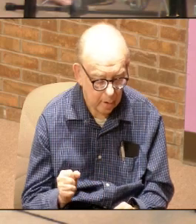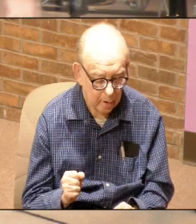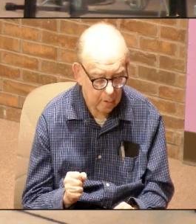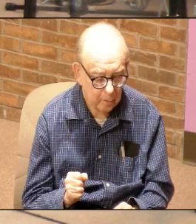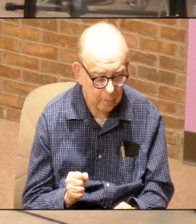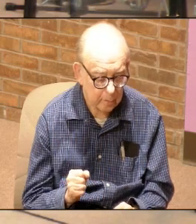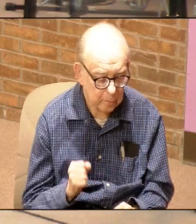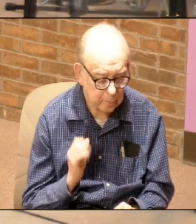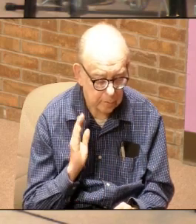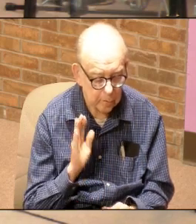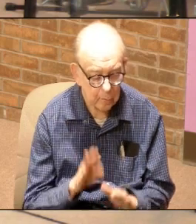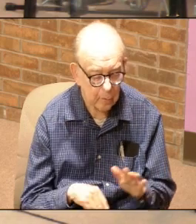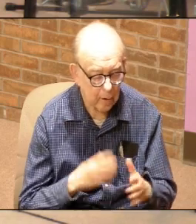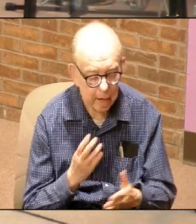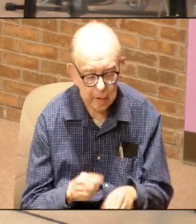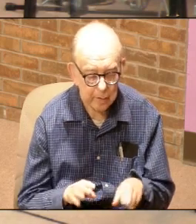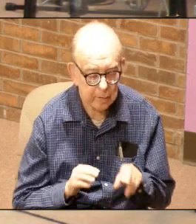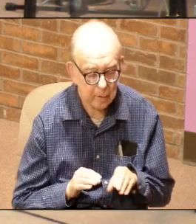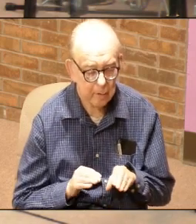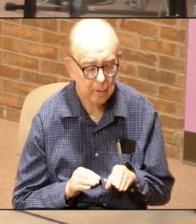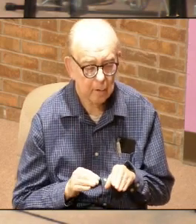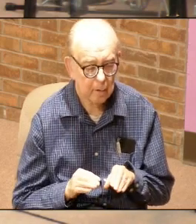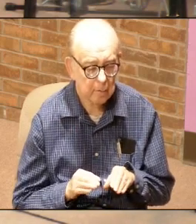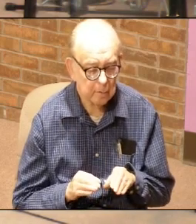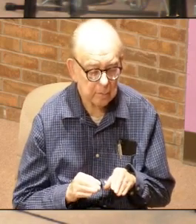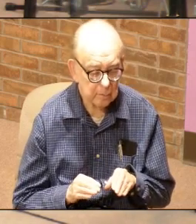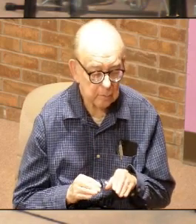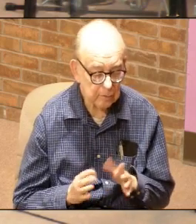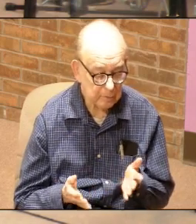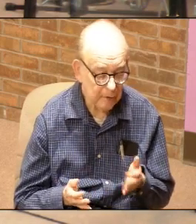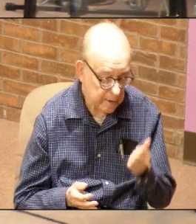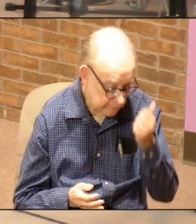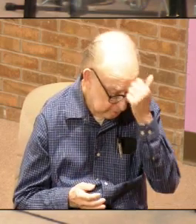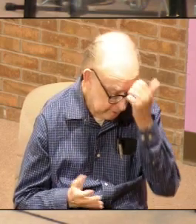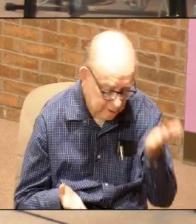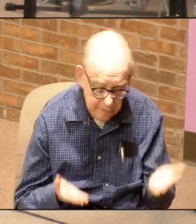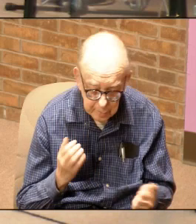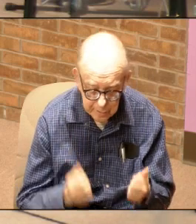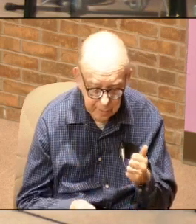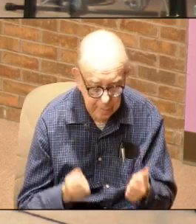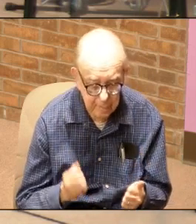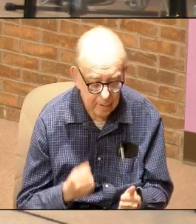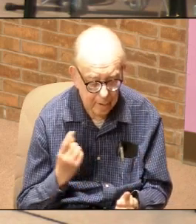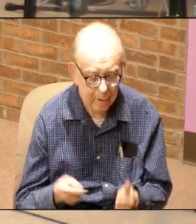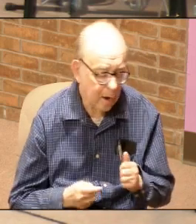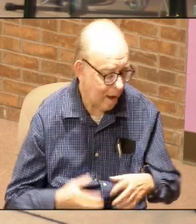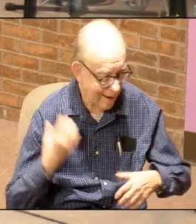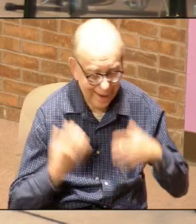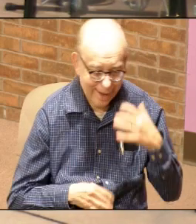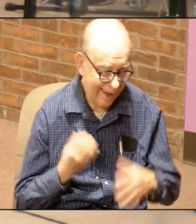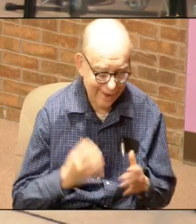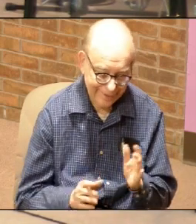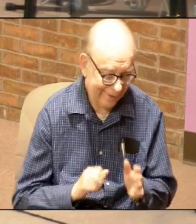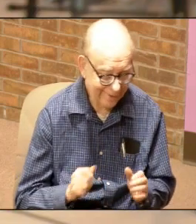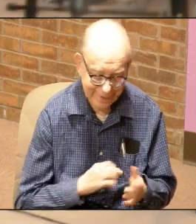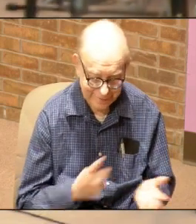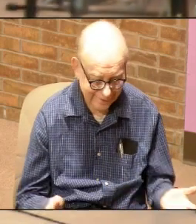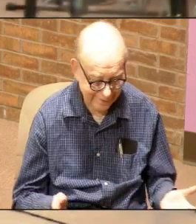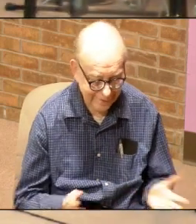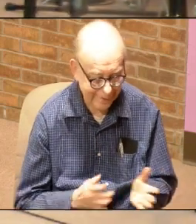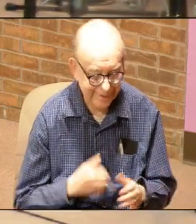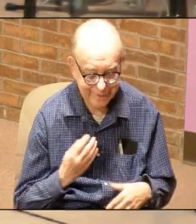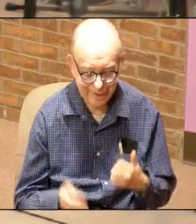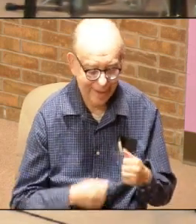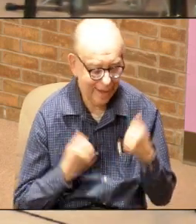of the grave. Pardon my stupidity. But I think he, whoa, yes, yes, yes, yes, yes, yes,